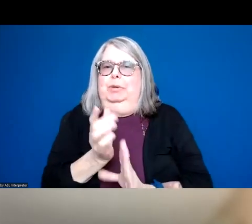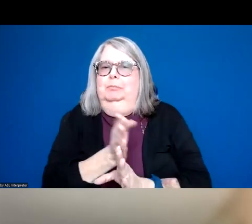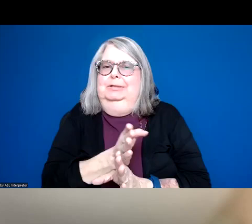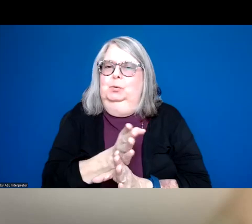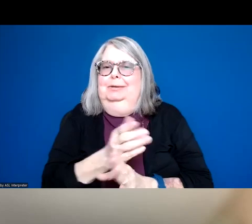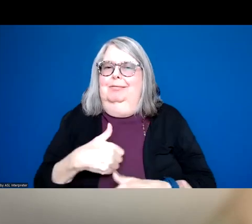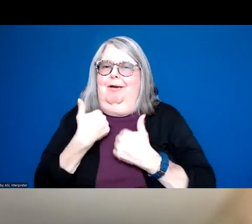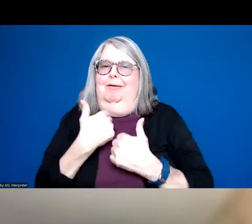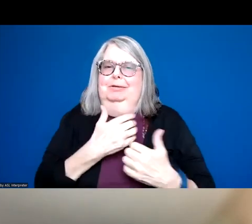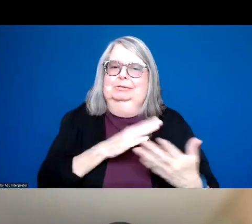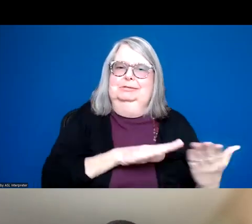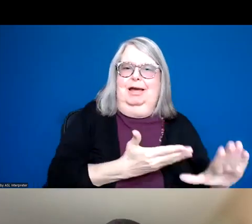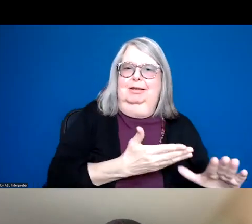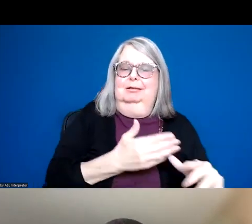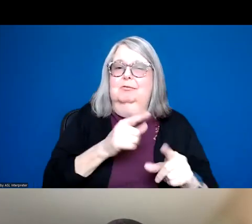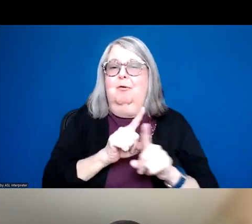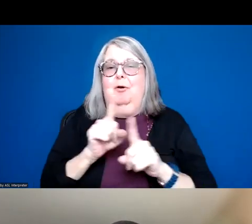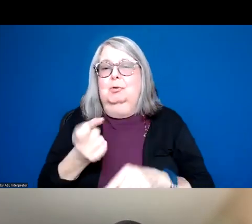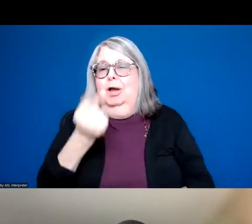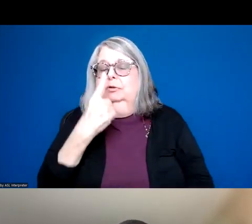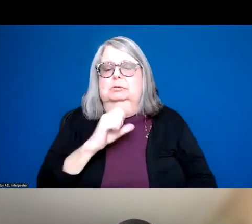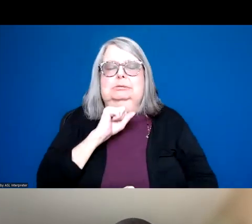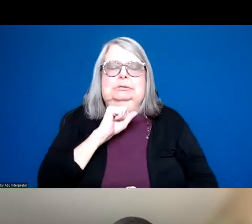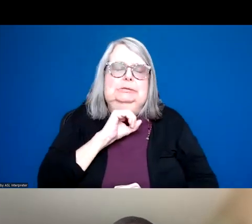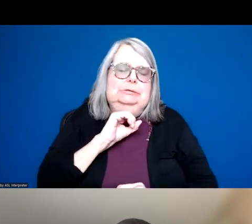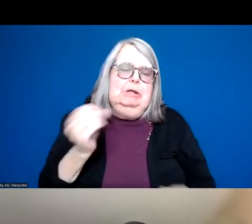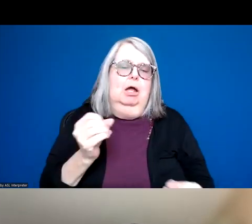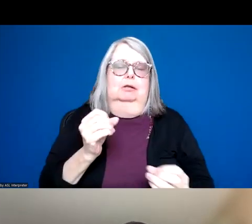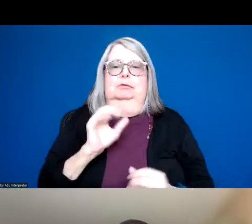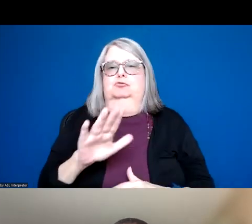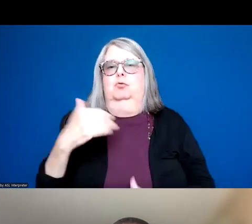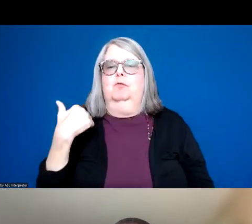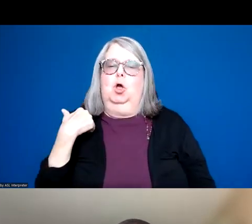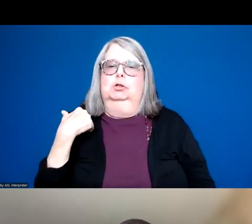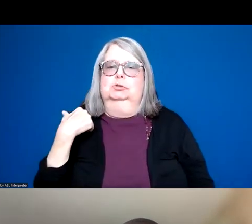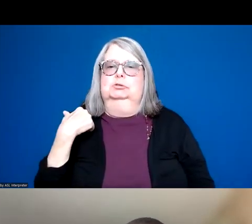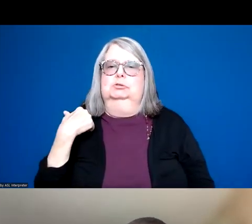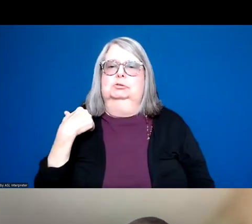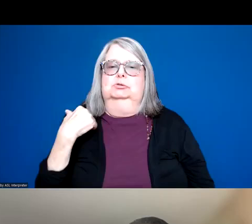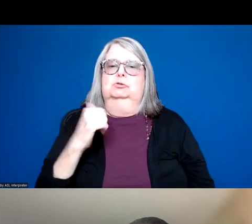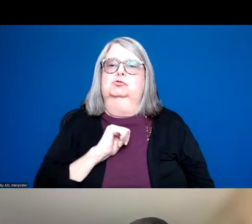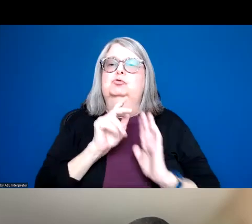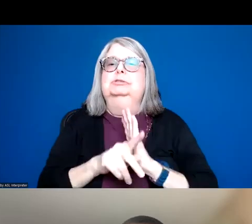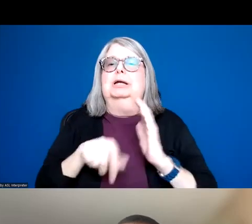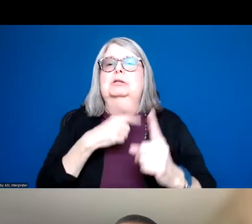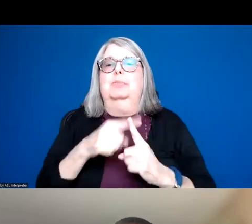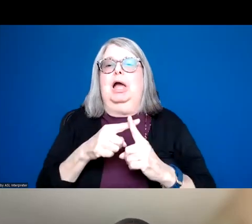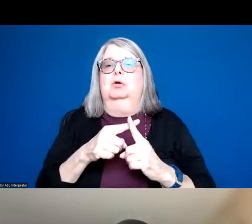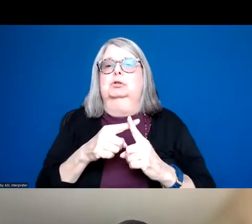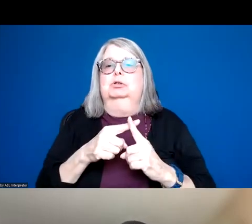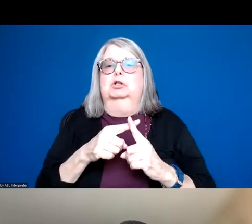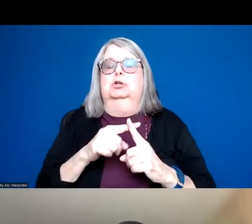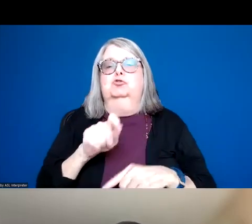death, and to also understand that none of this is your fault, that suicide is about shutting off